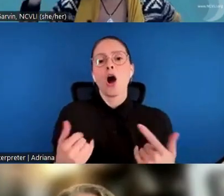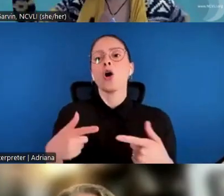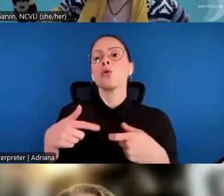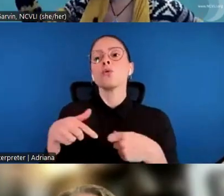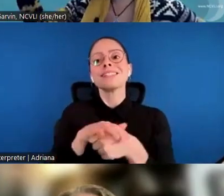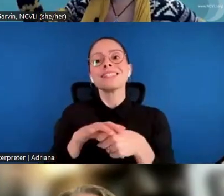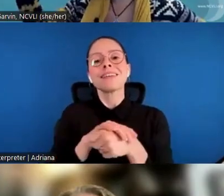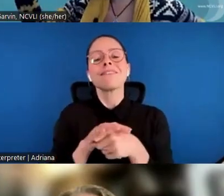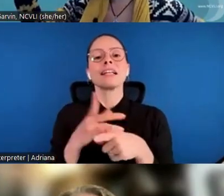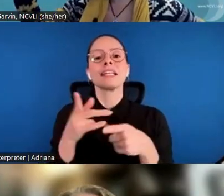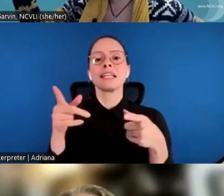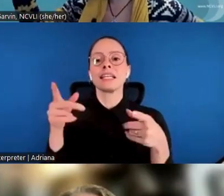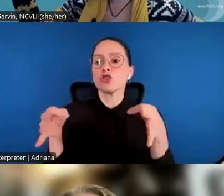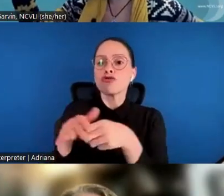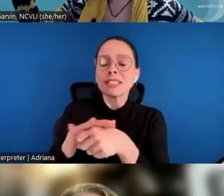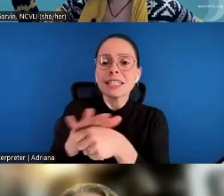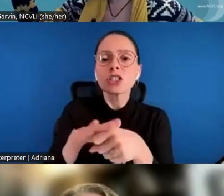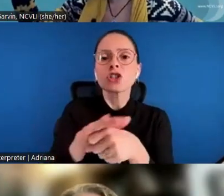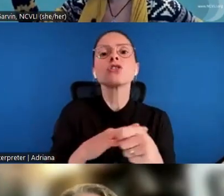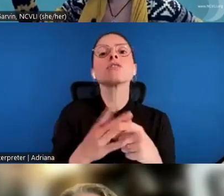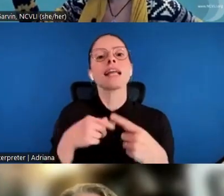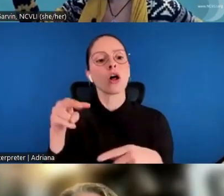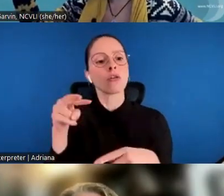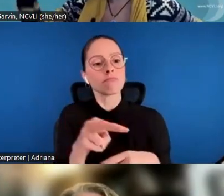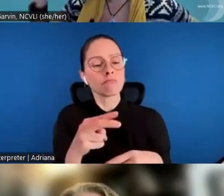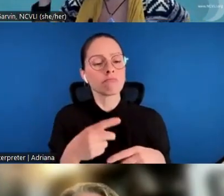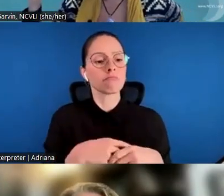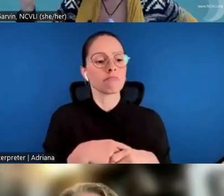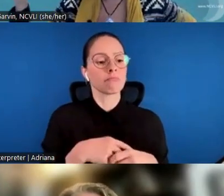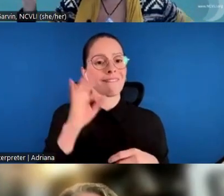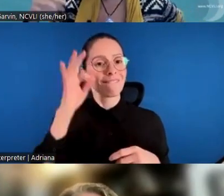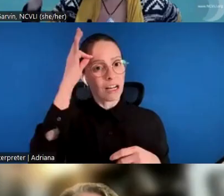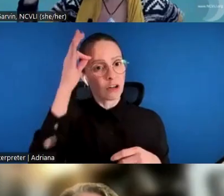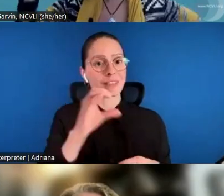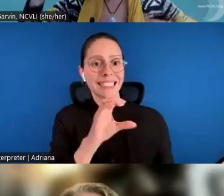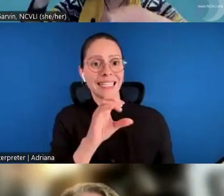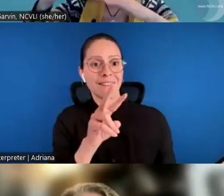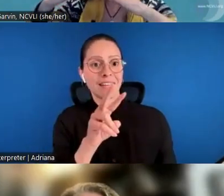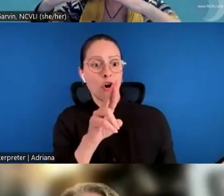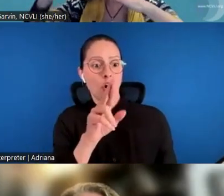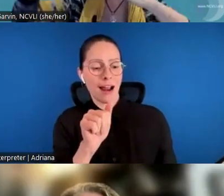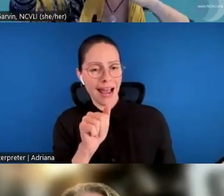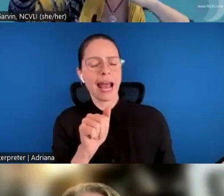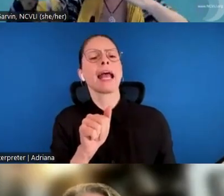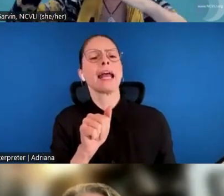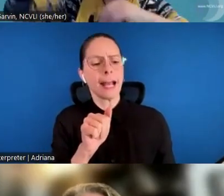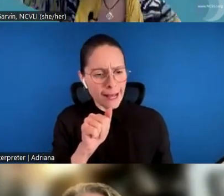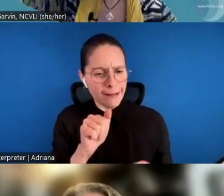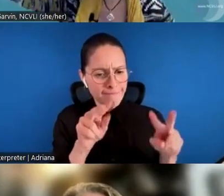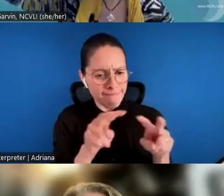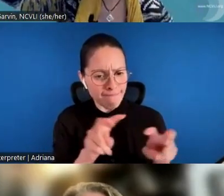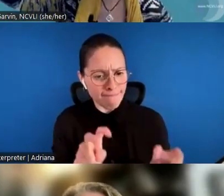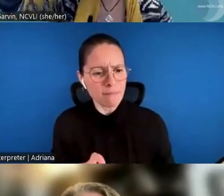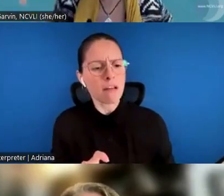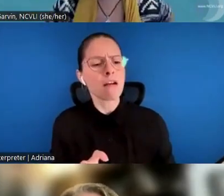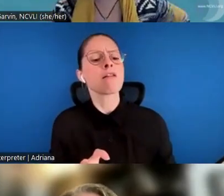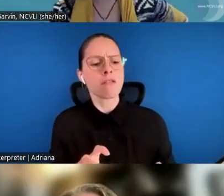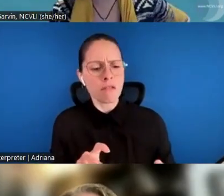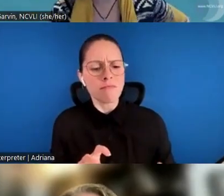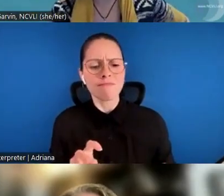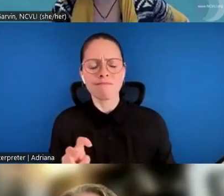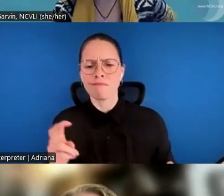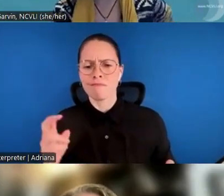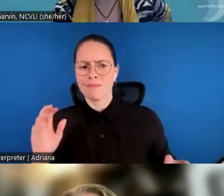country have started to look at the federal CVRA and say, let's move our law up to where